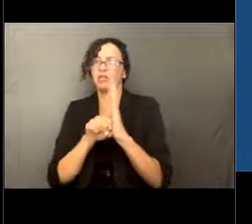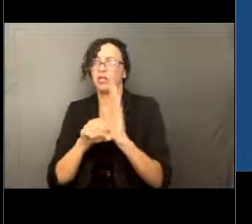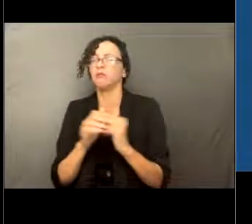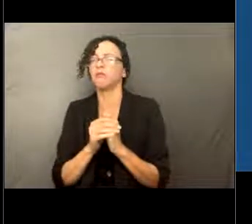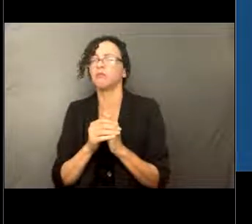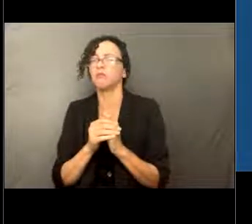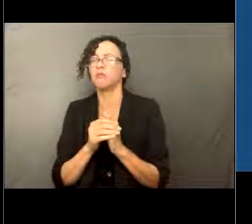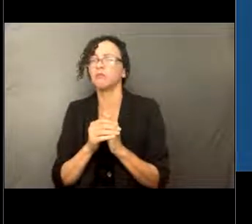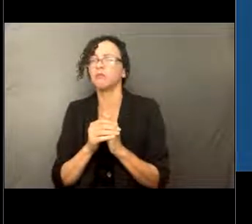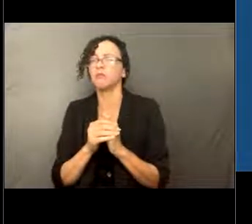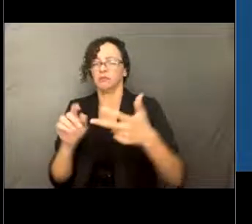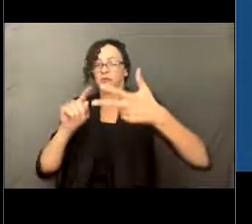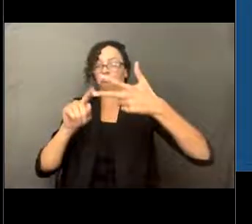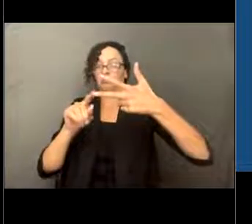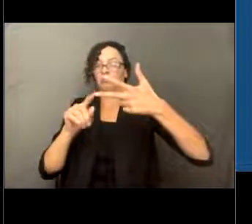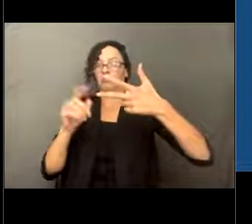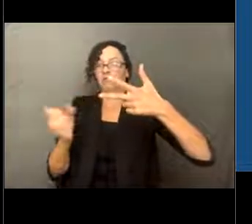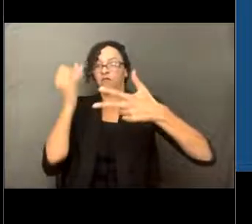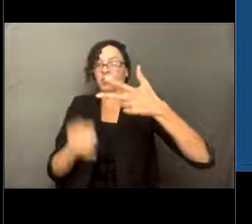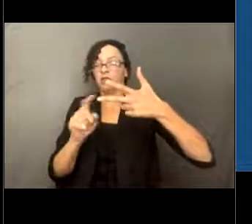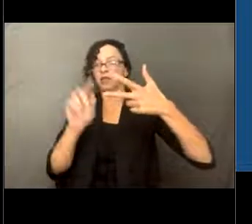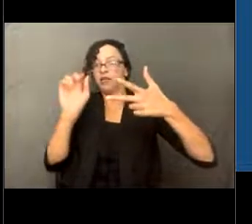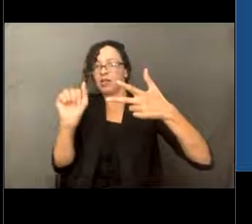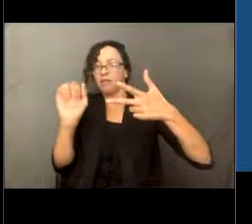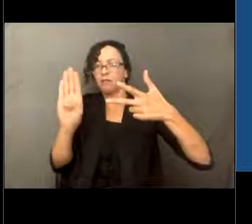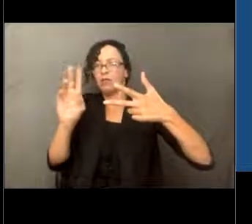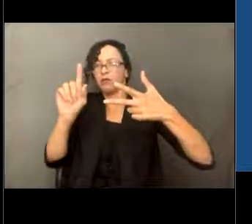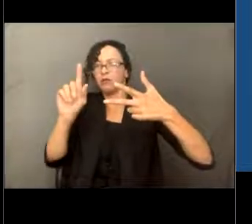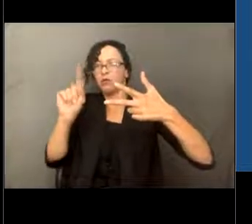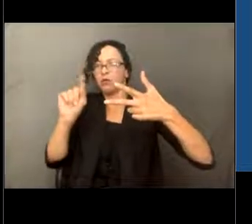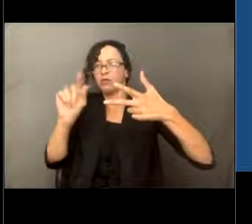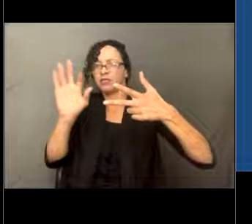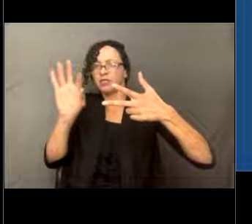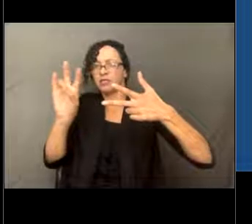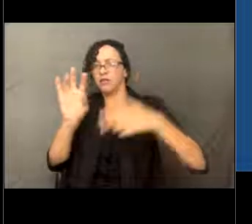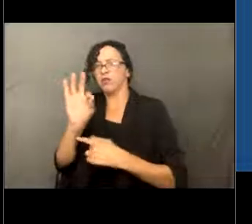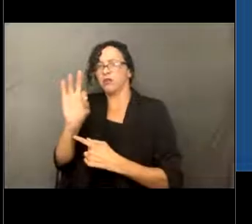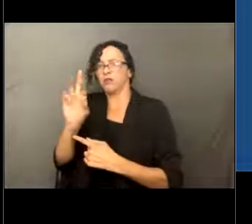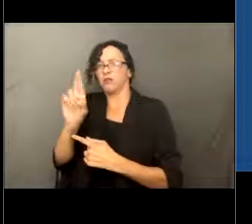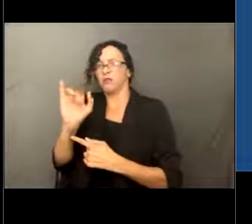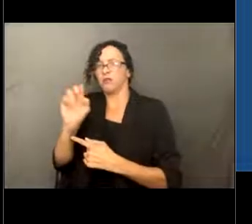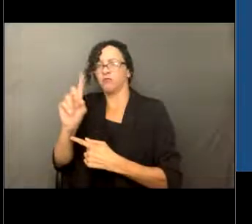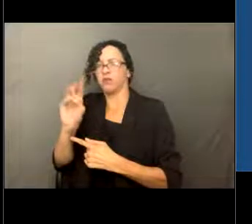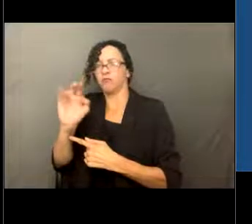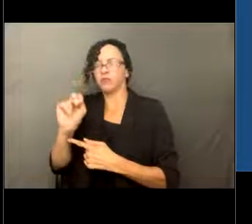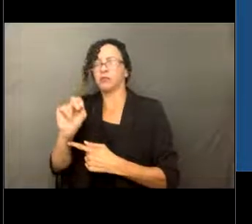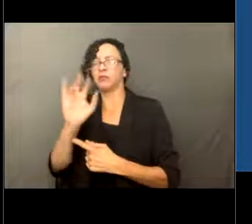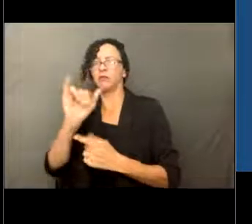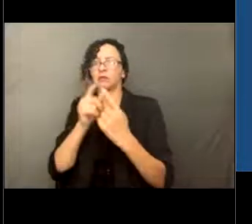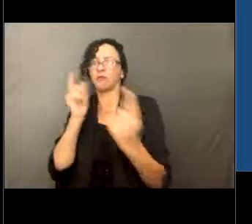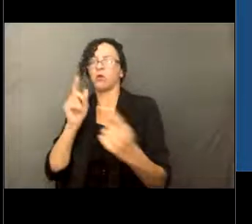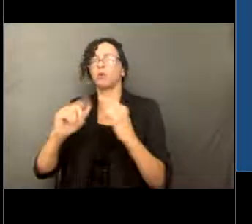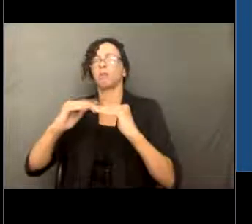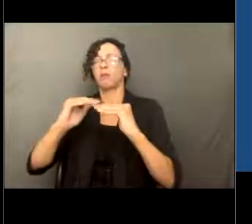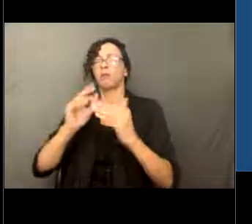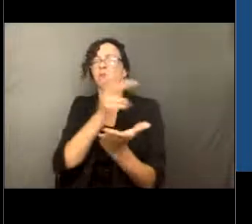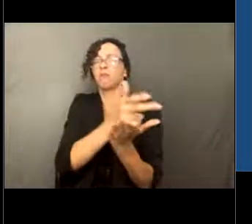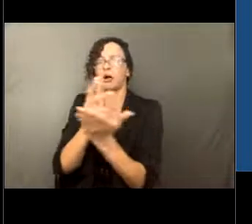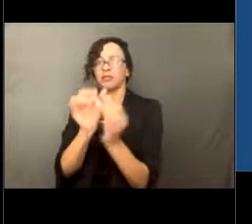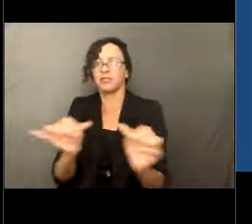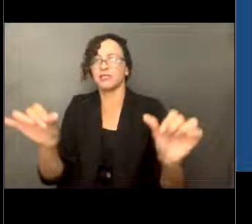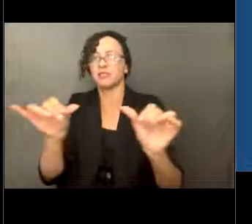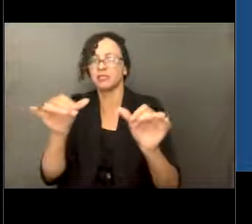AB 2097 Friedman, which prohibits imposing minimum parking standards on residential, commercial,